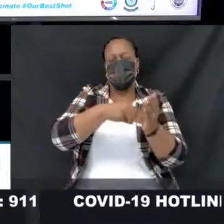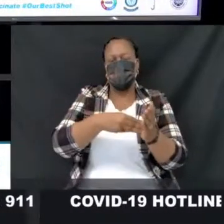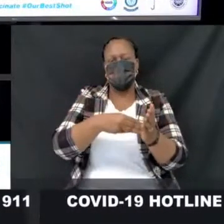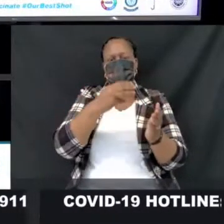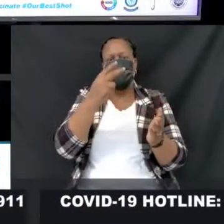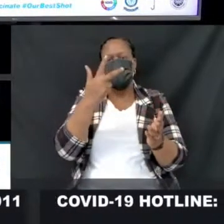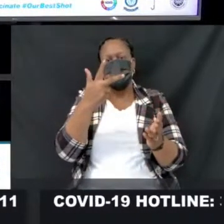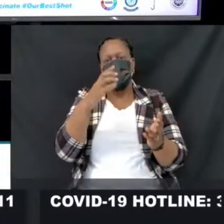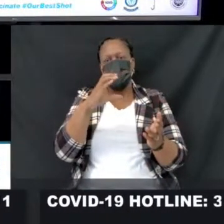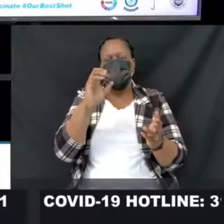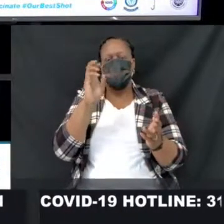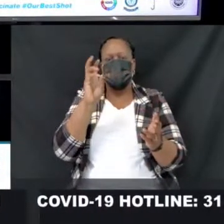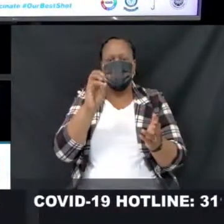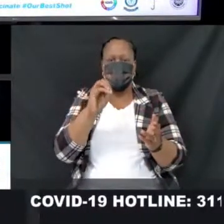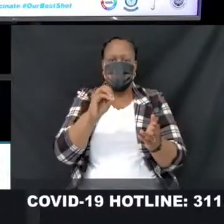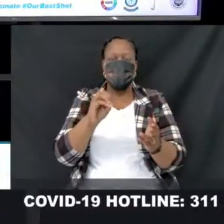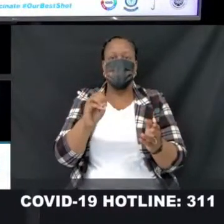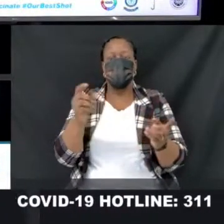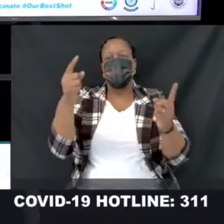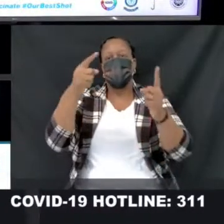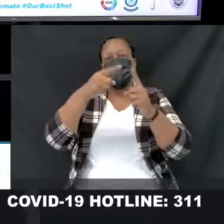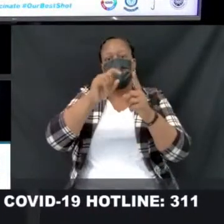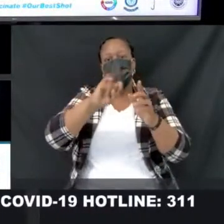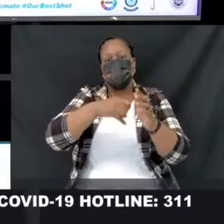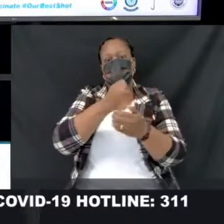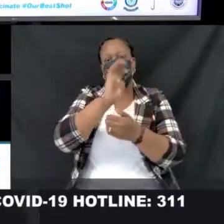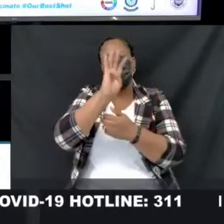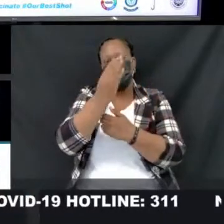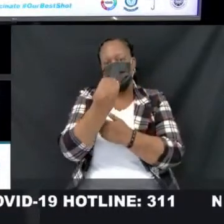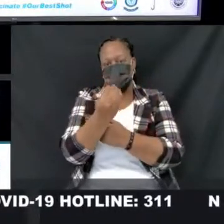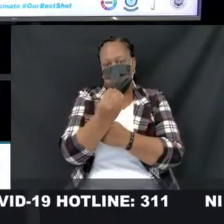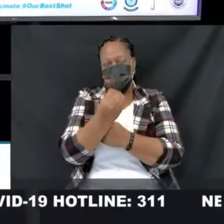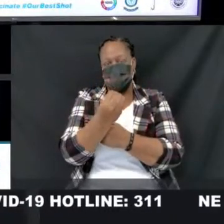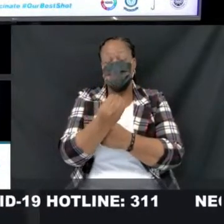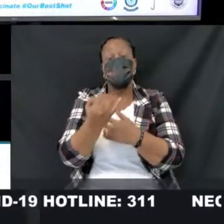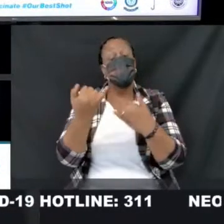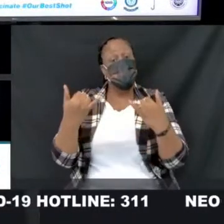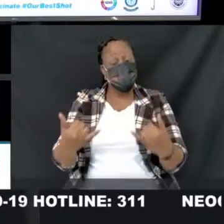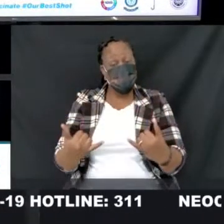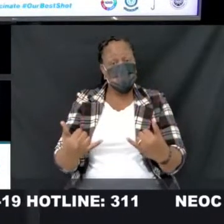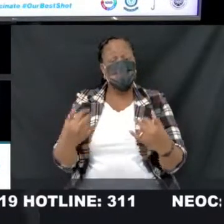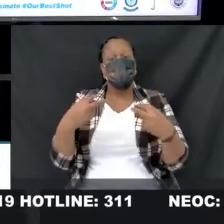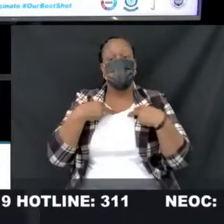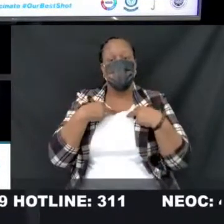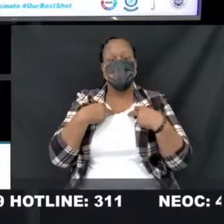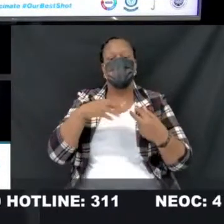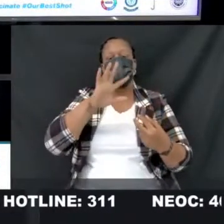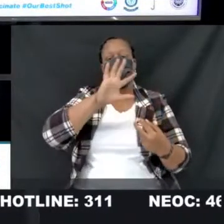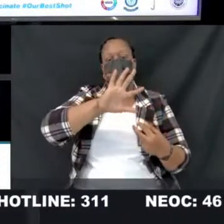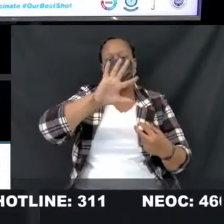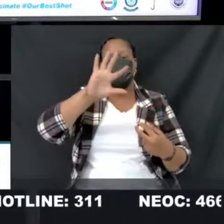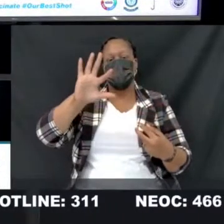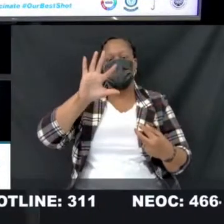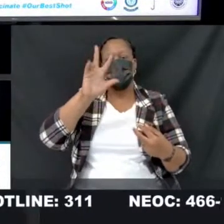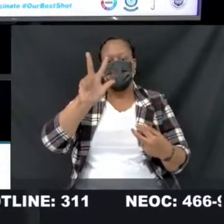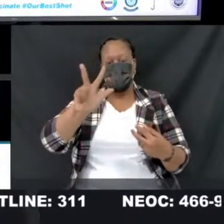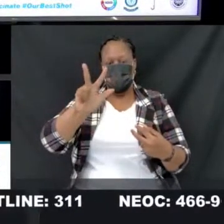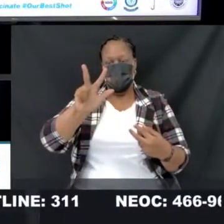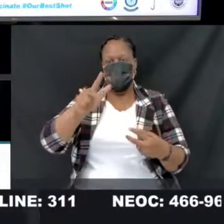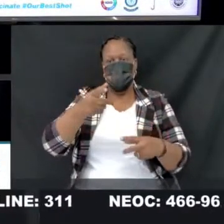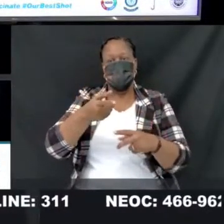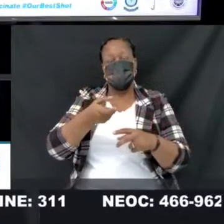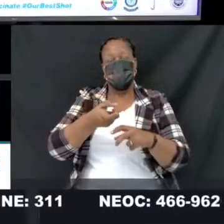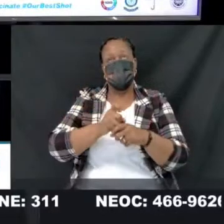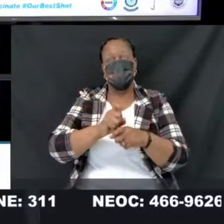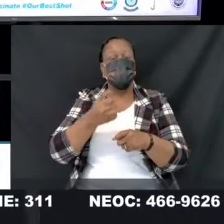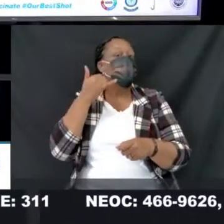1,360 cases by January 14, and we are now down to 553, as was reported yesterday,